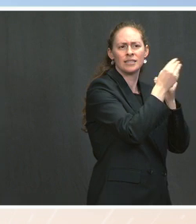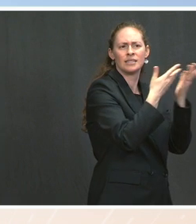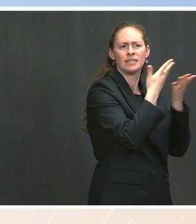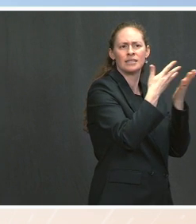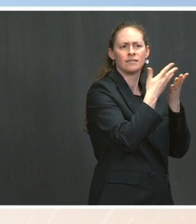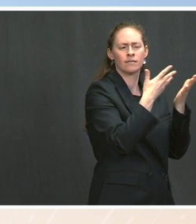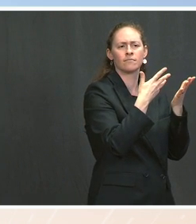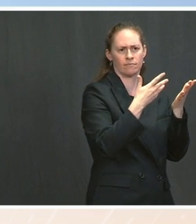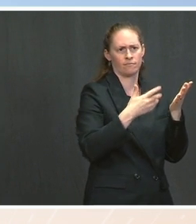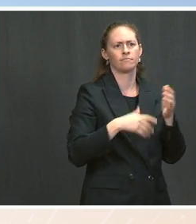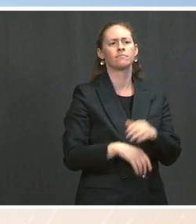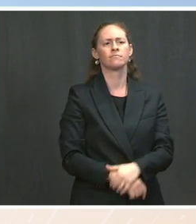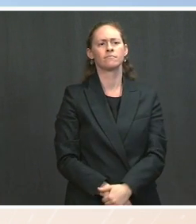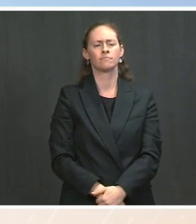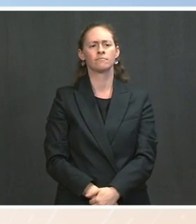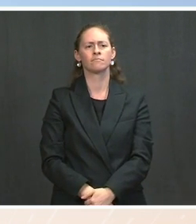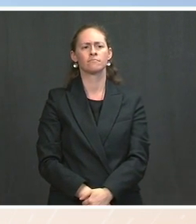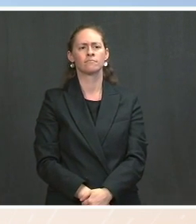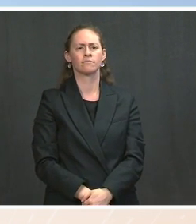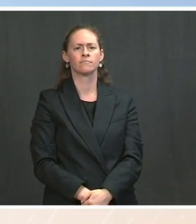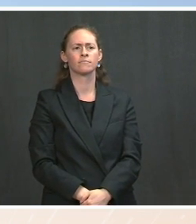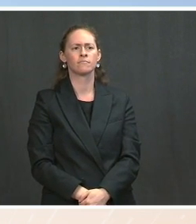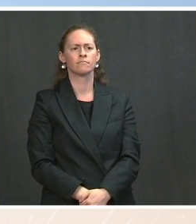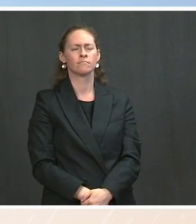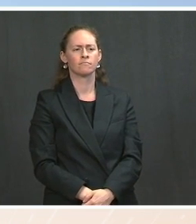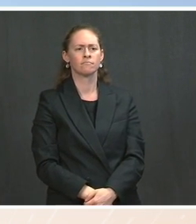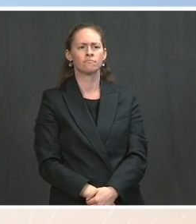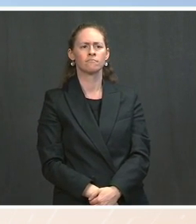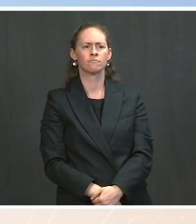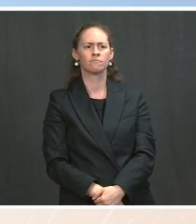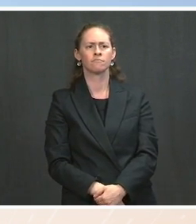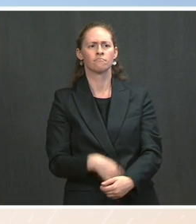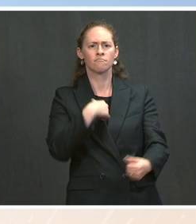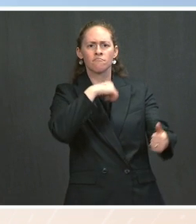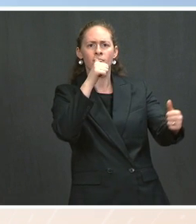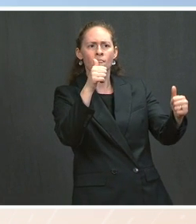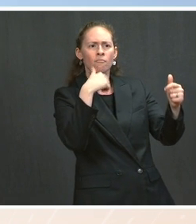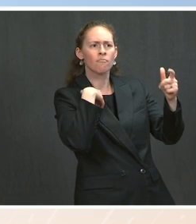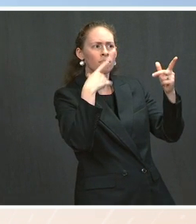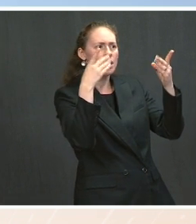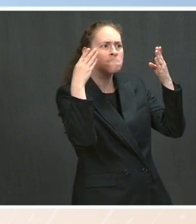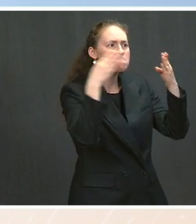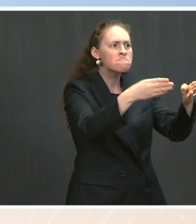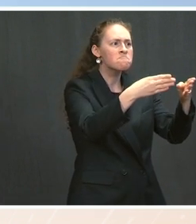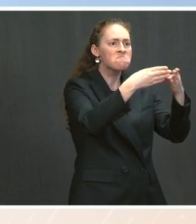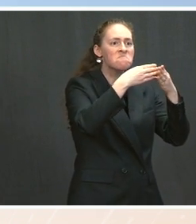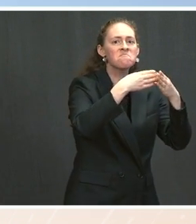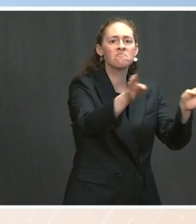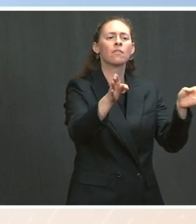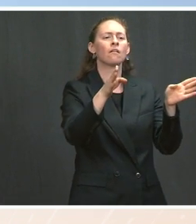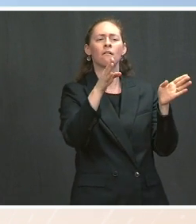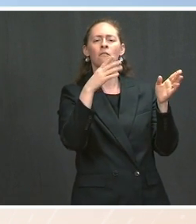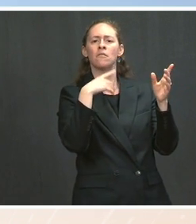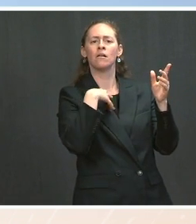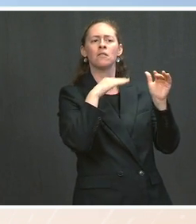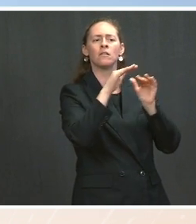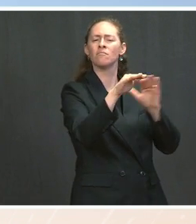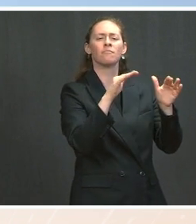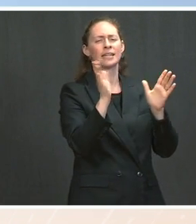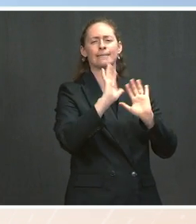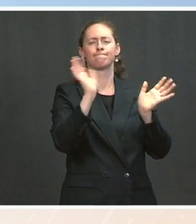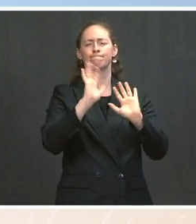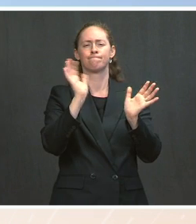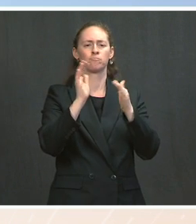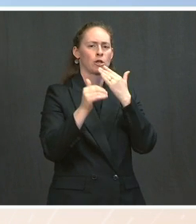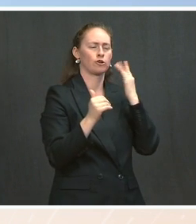of this effort, because we felt that was not that the most important thing we could do was play a role behind the scenes. That's